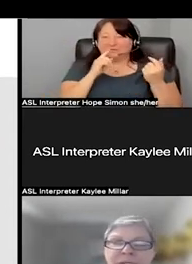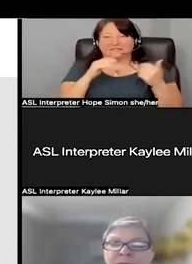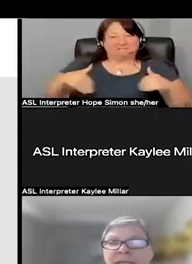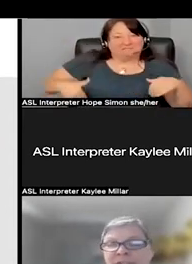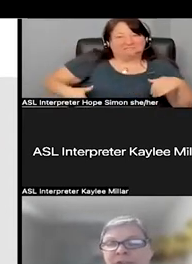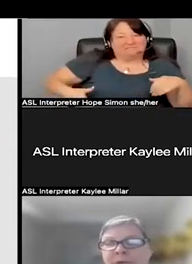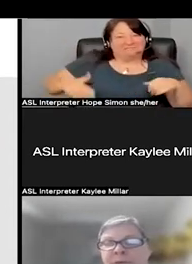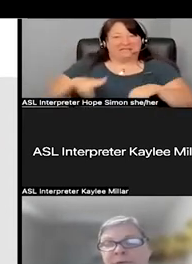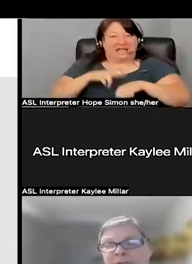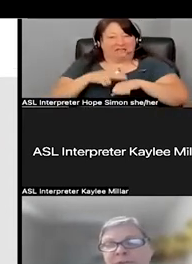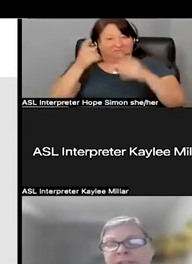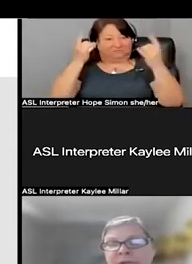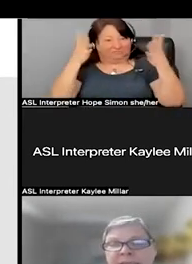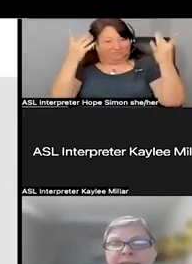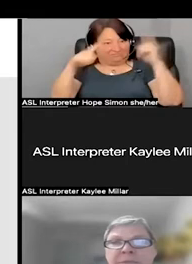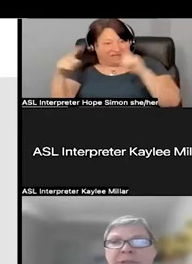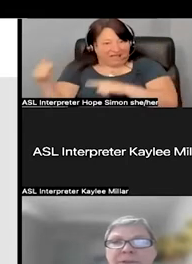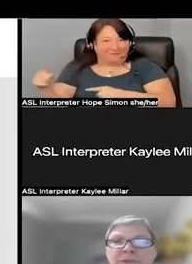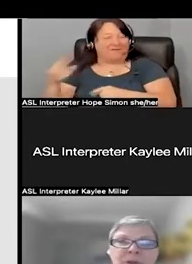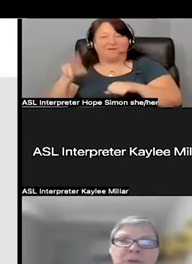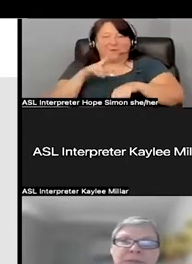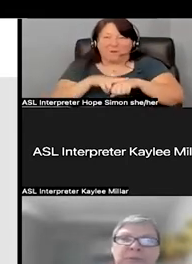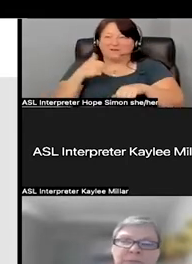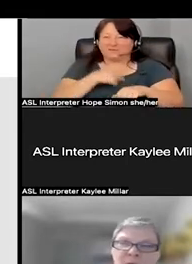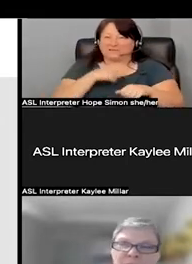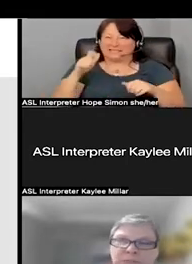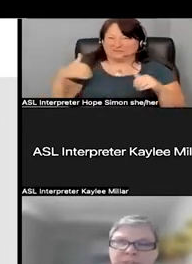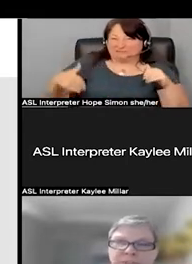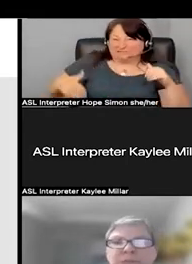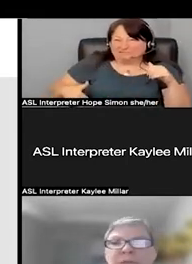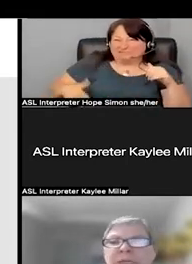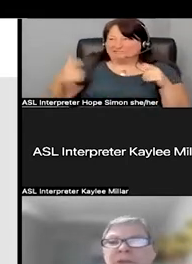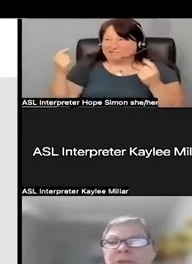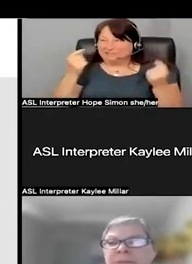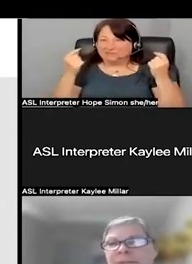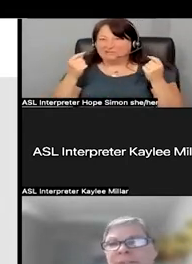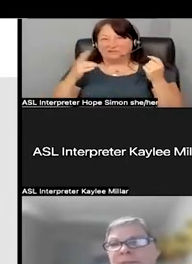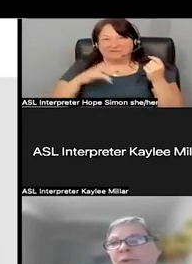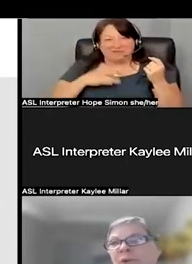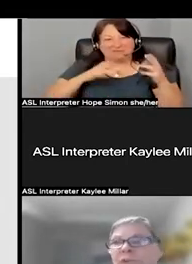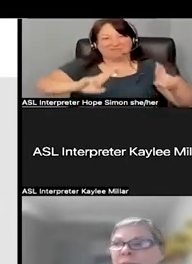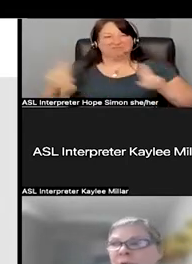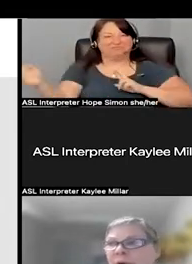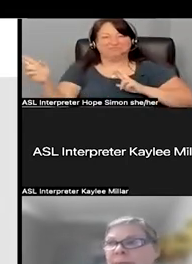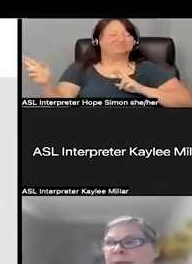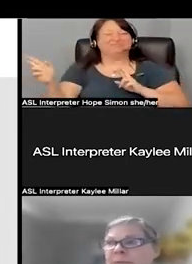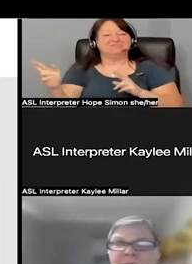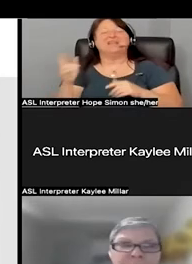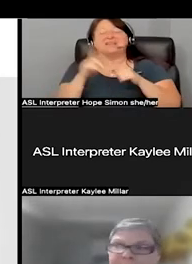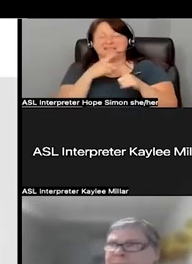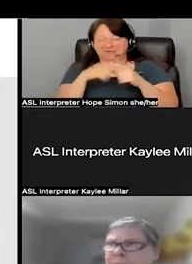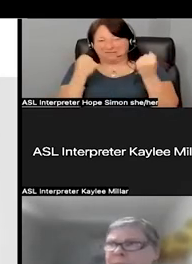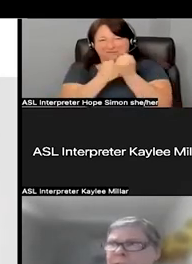disaster. And I share that with people. Certainly it's organic, but if you know a little bit more what to do, you're going to be able to support your program that